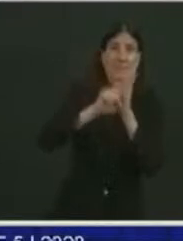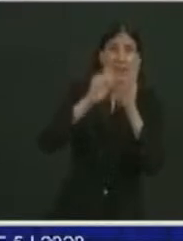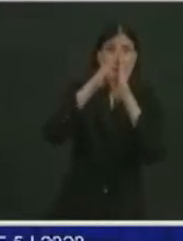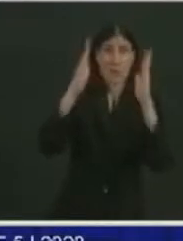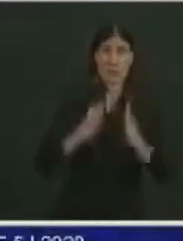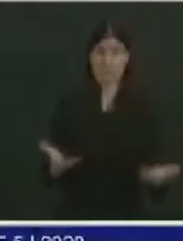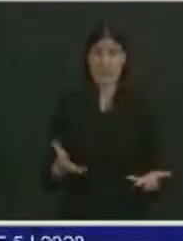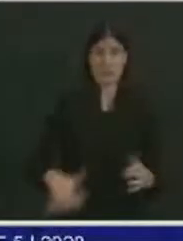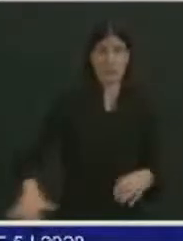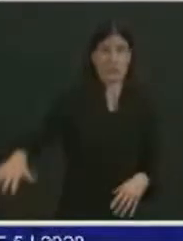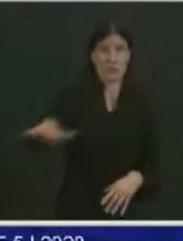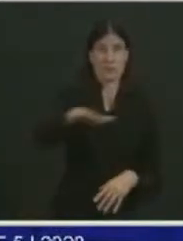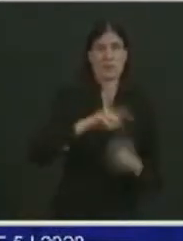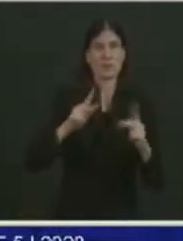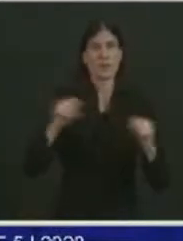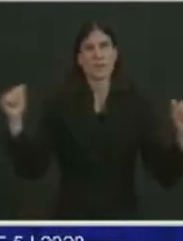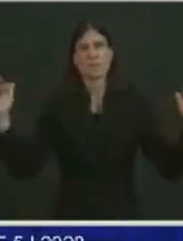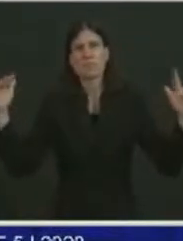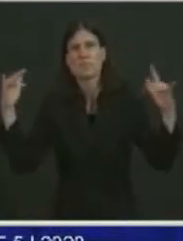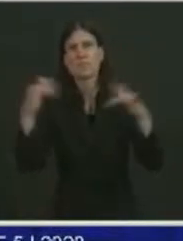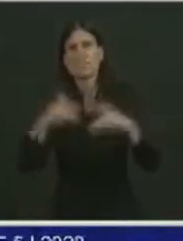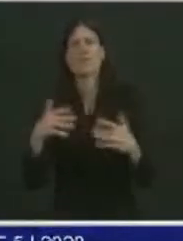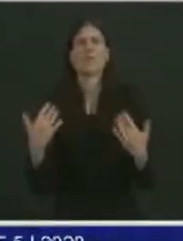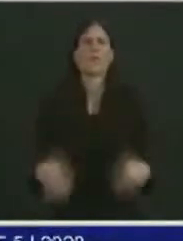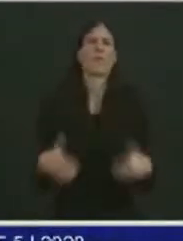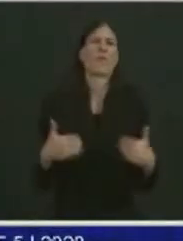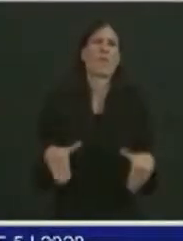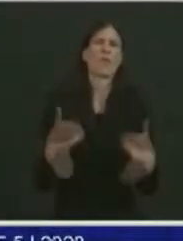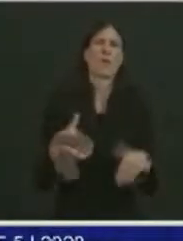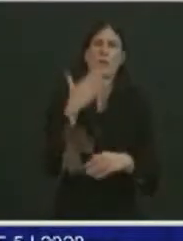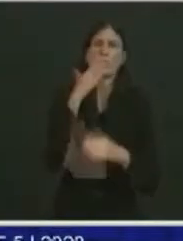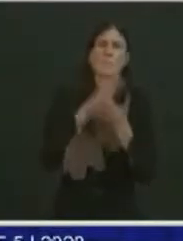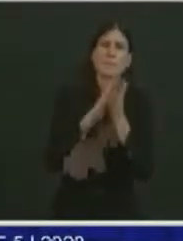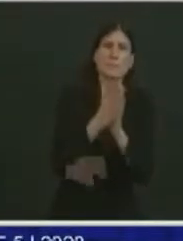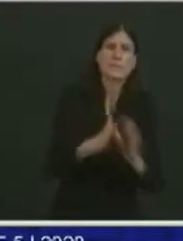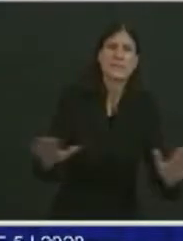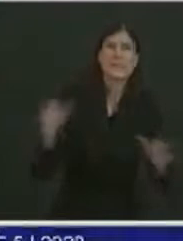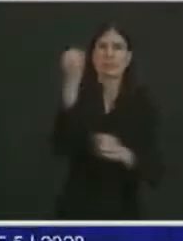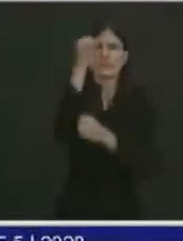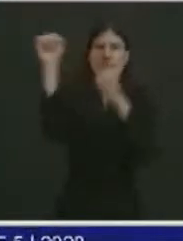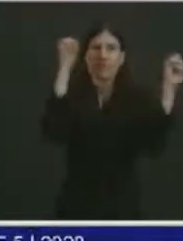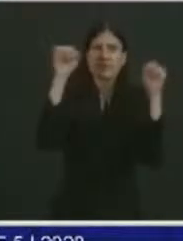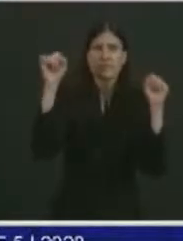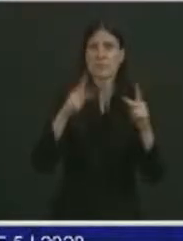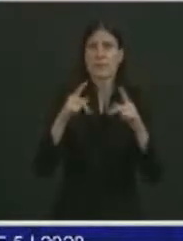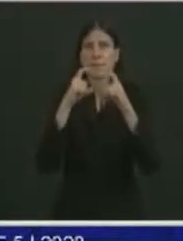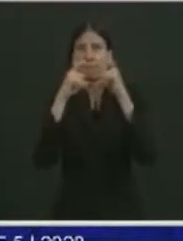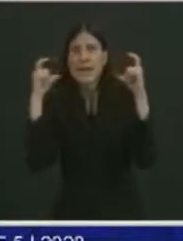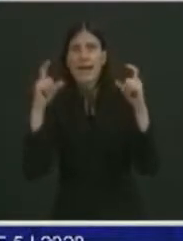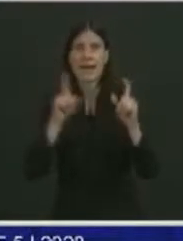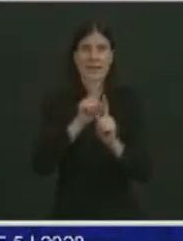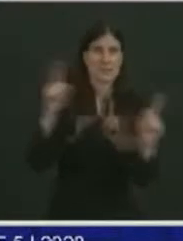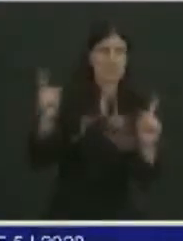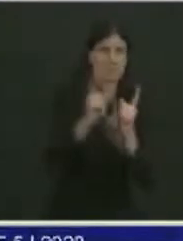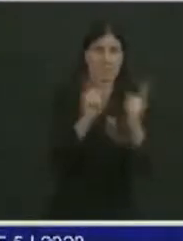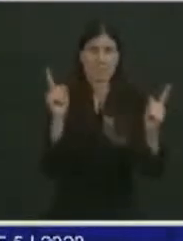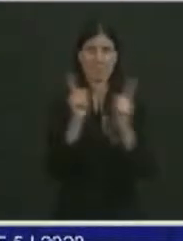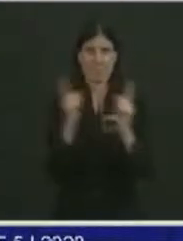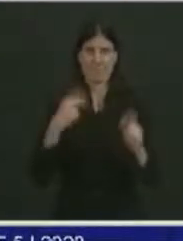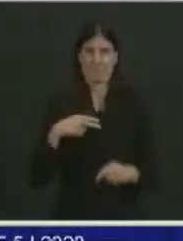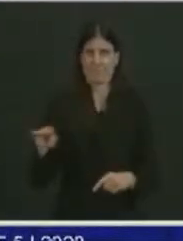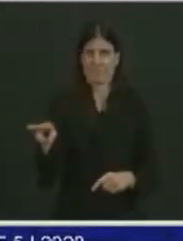there, socially distanced, wearing masks. This moment calls for peace and